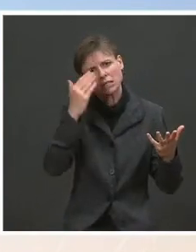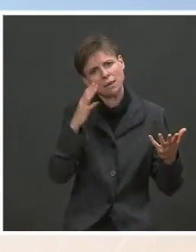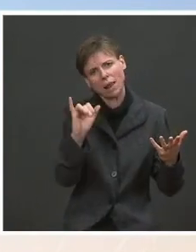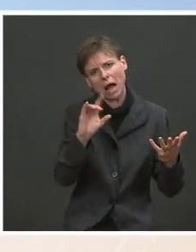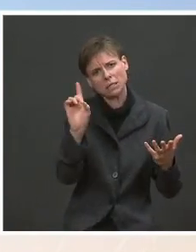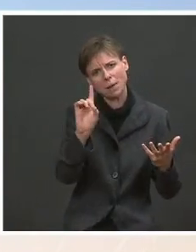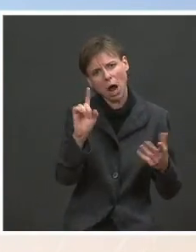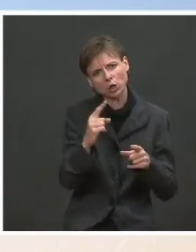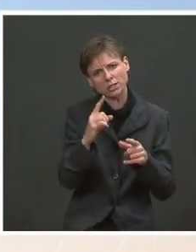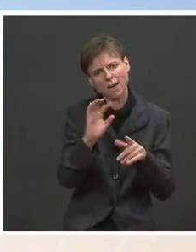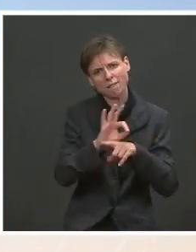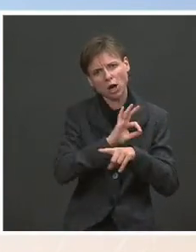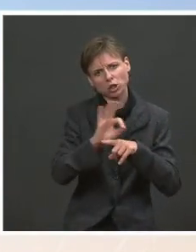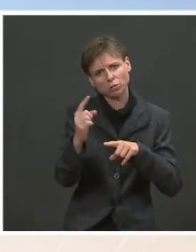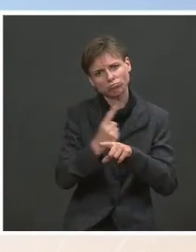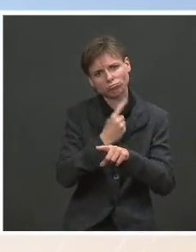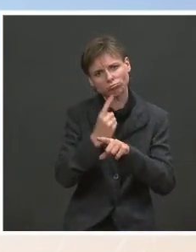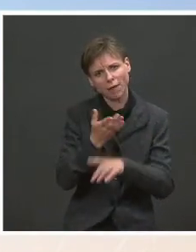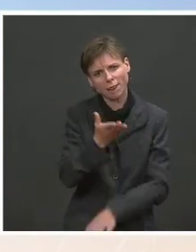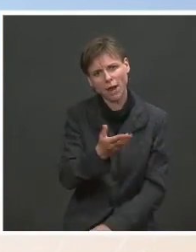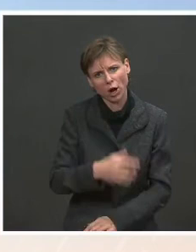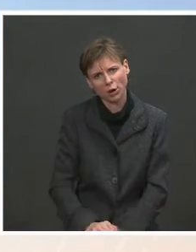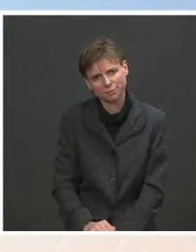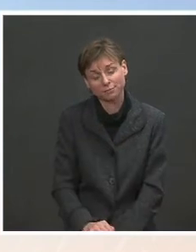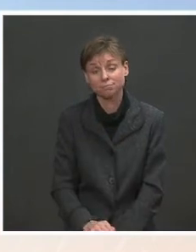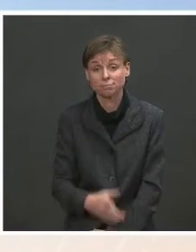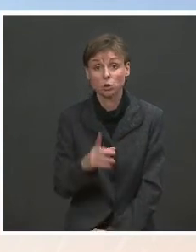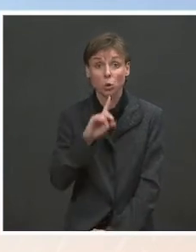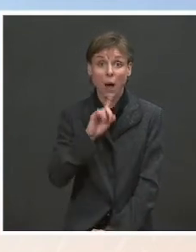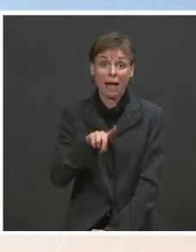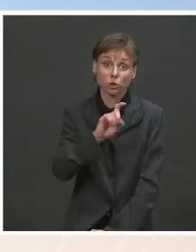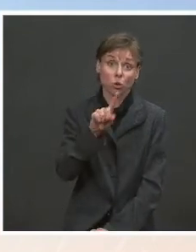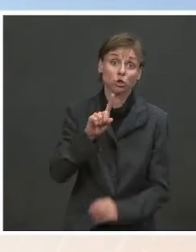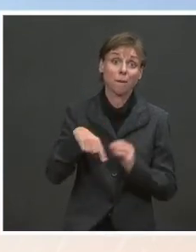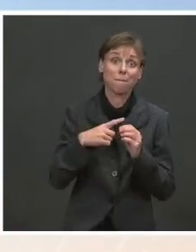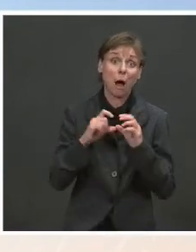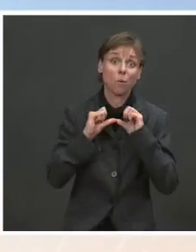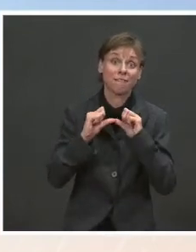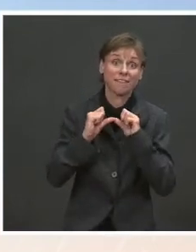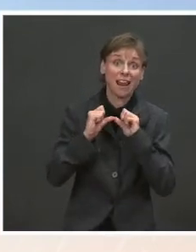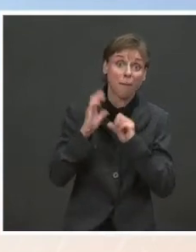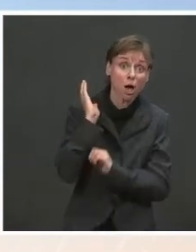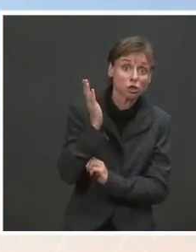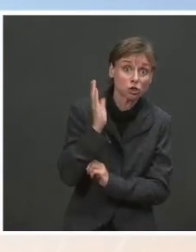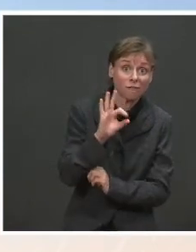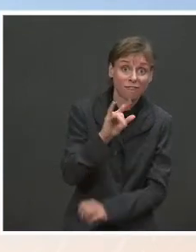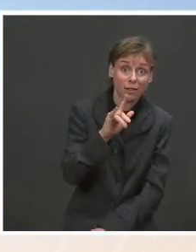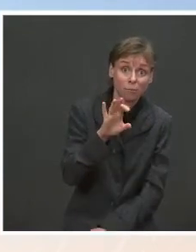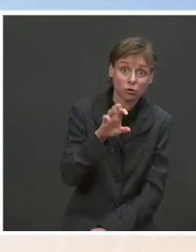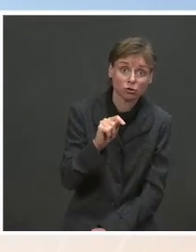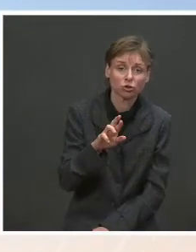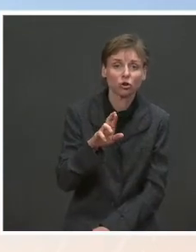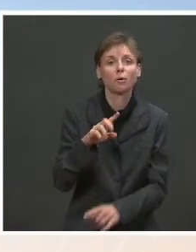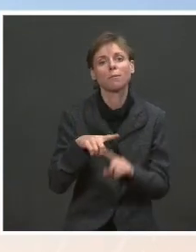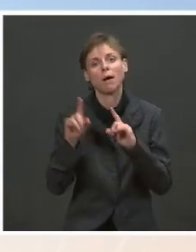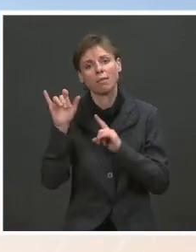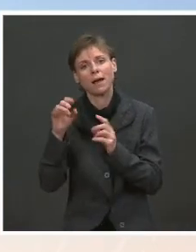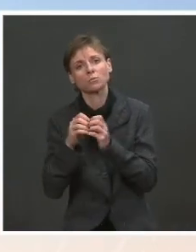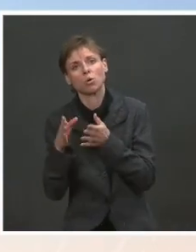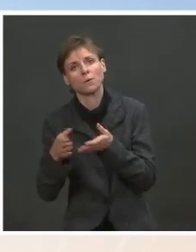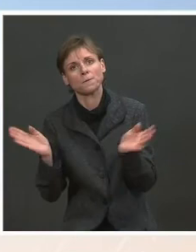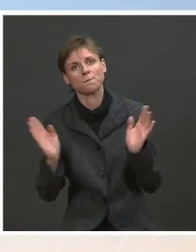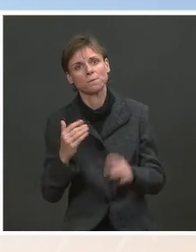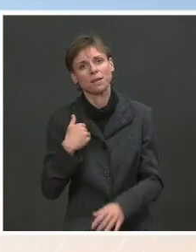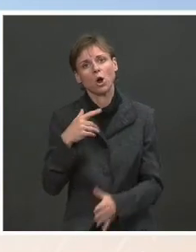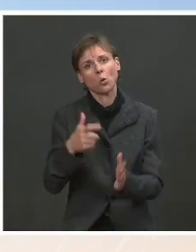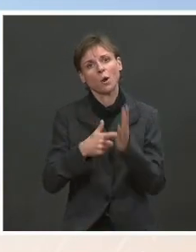question that was about the filibuster, but more broadly speaking about what he's seeing. And one other thing, because we're required to have an Irish question